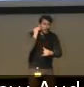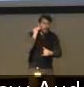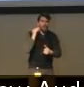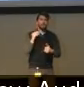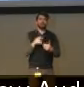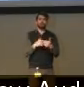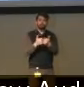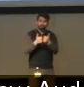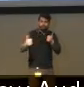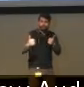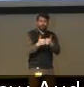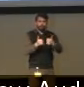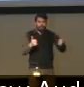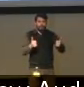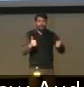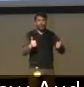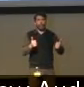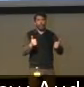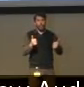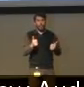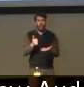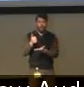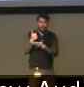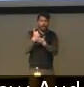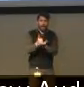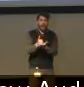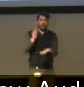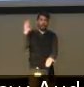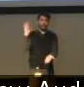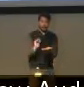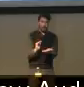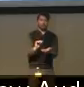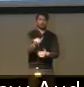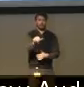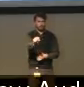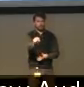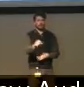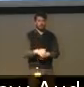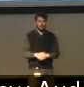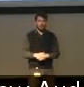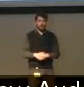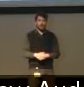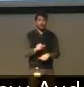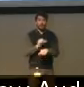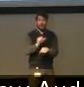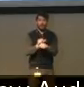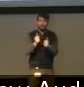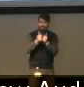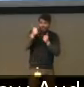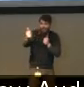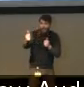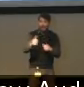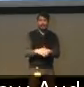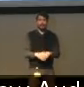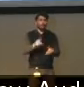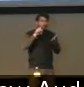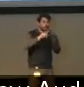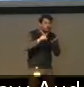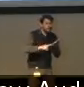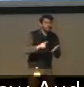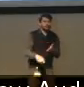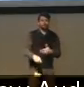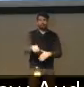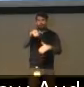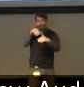seem to be having an impact. I know working remotely or not being able to do lab work or research or whatever you usually do